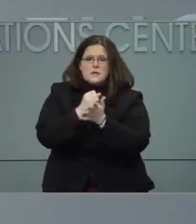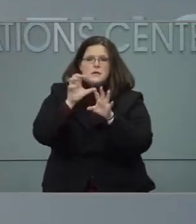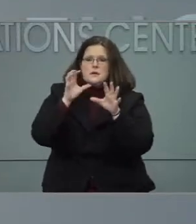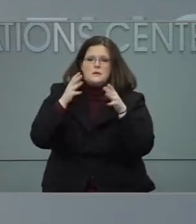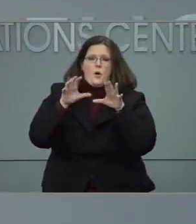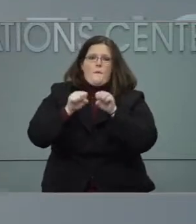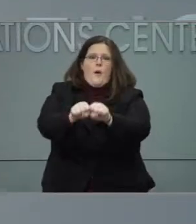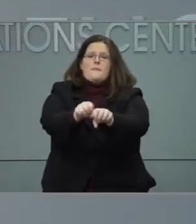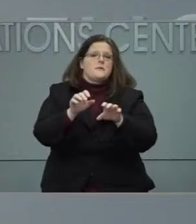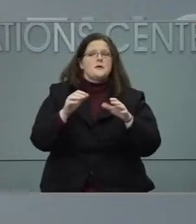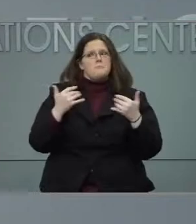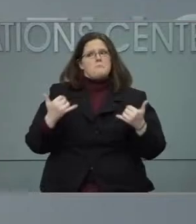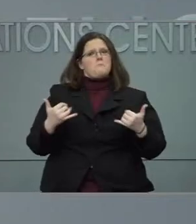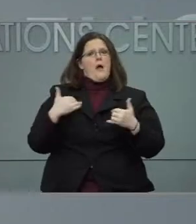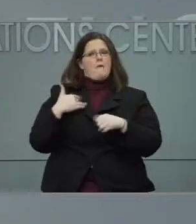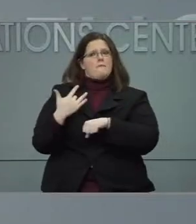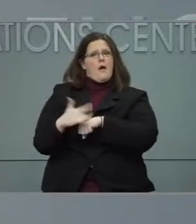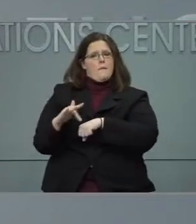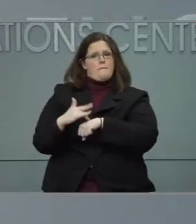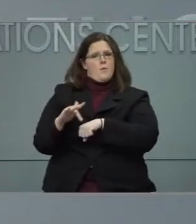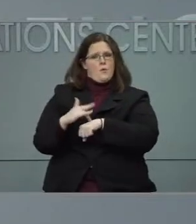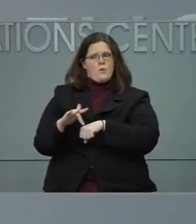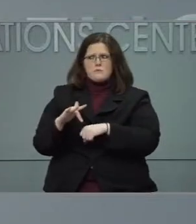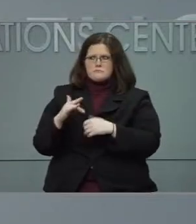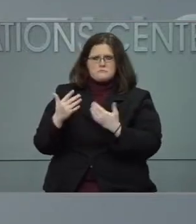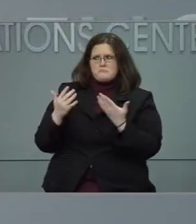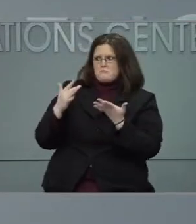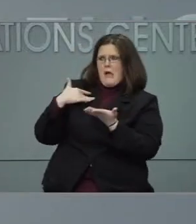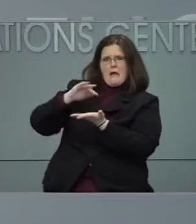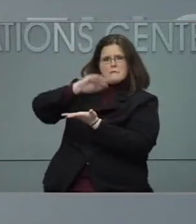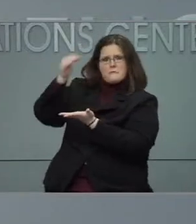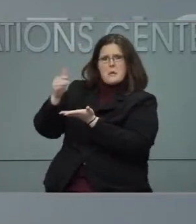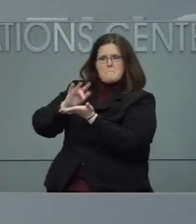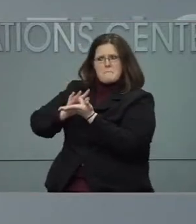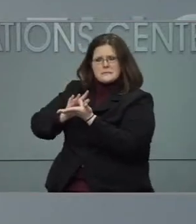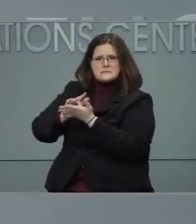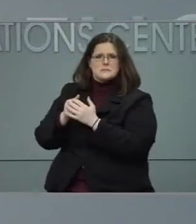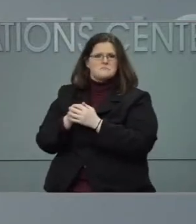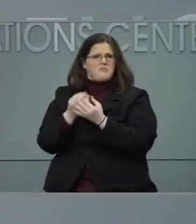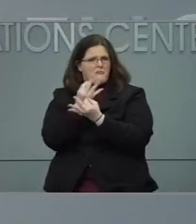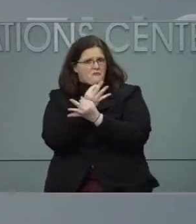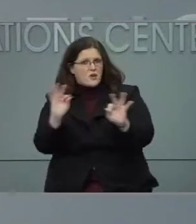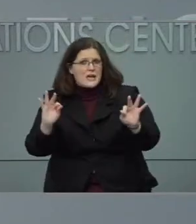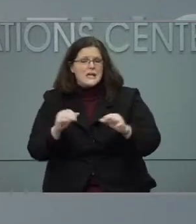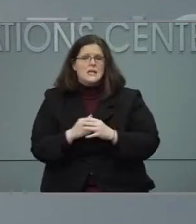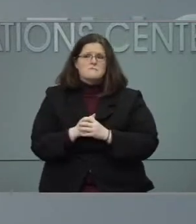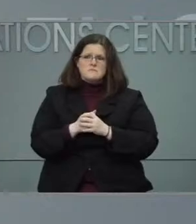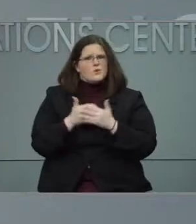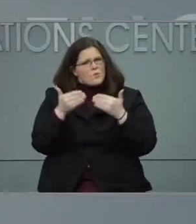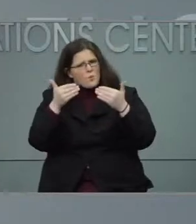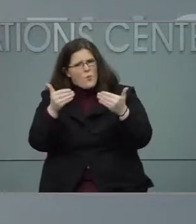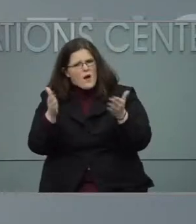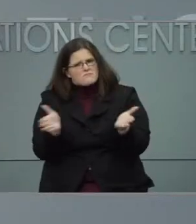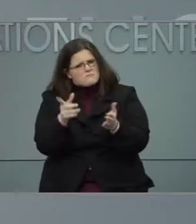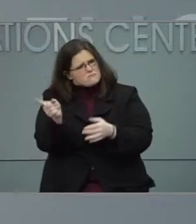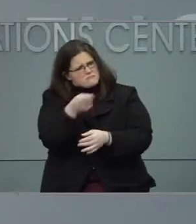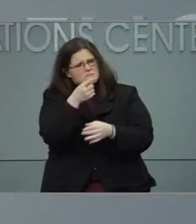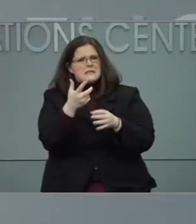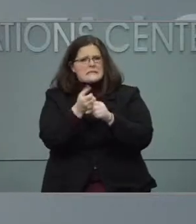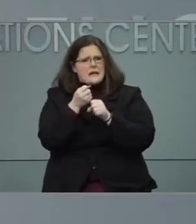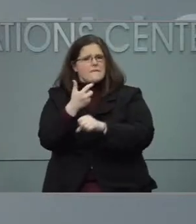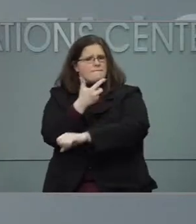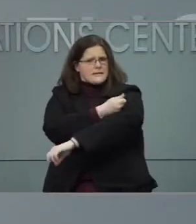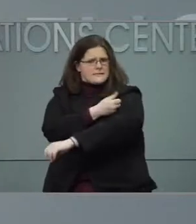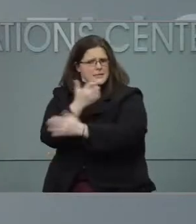in North Carolina. It's easy for everyone to access, and they're completely free. So go sign up and make sure you're getting your